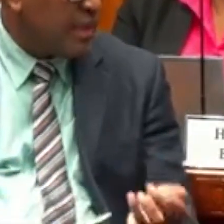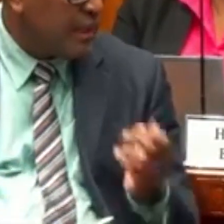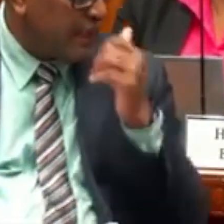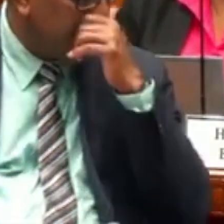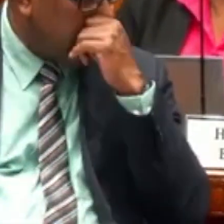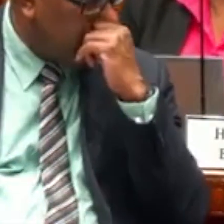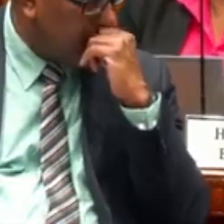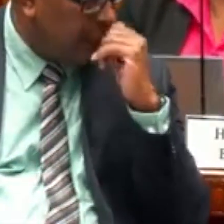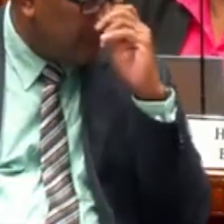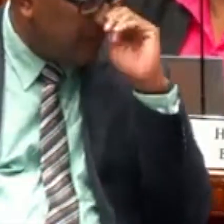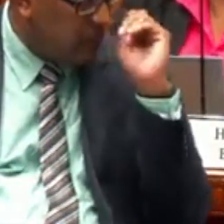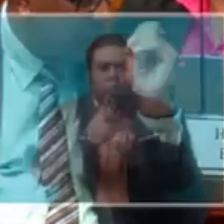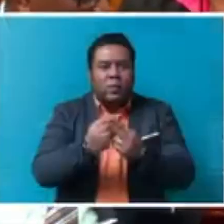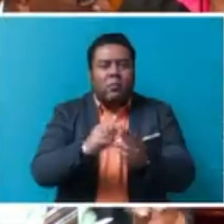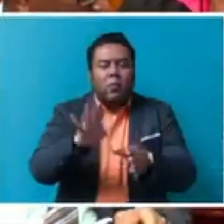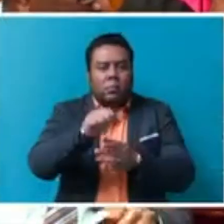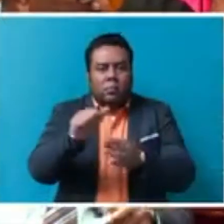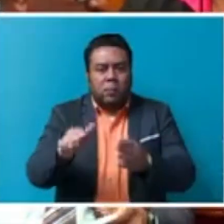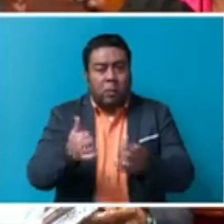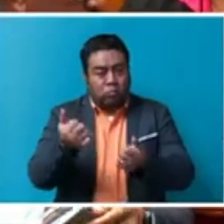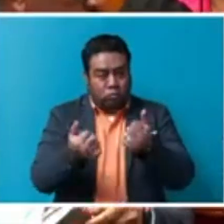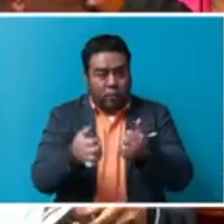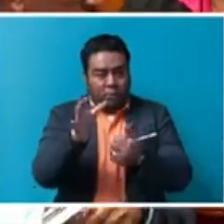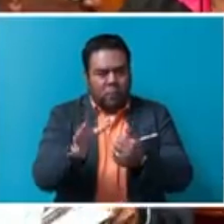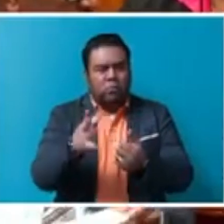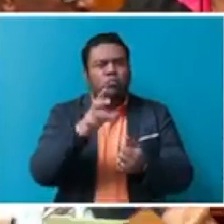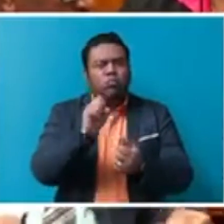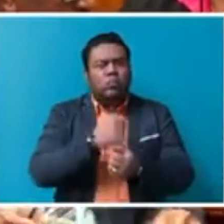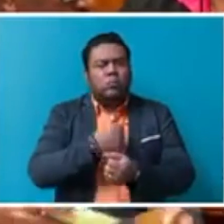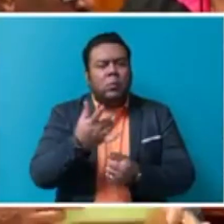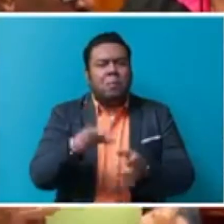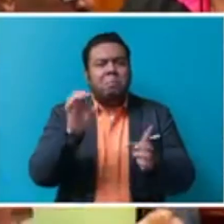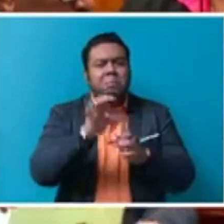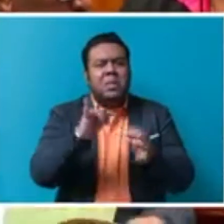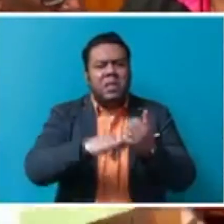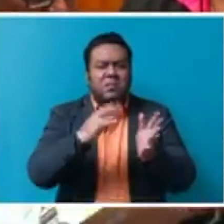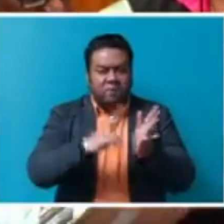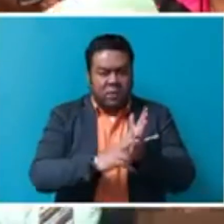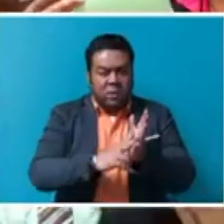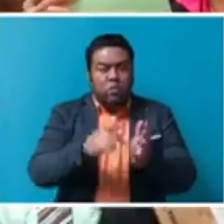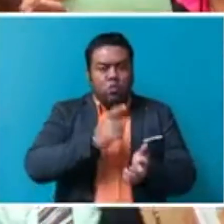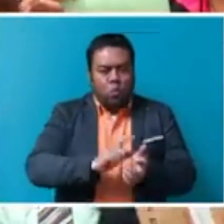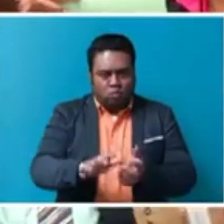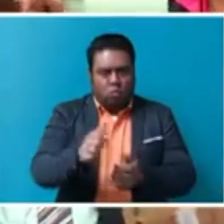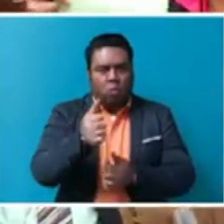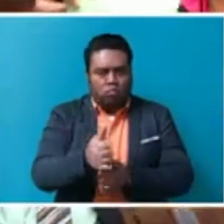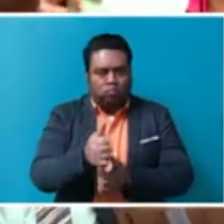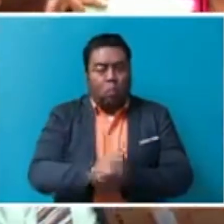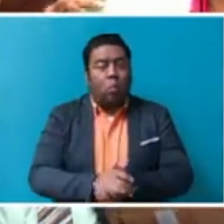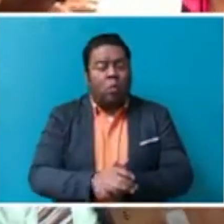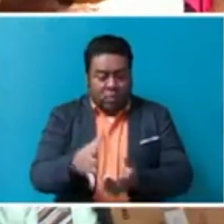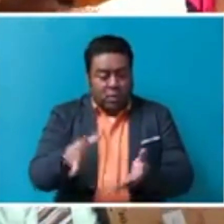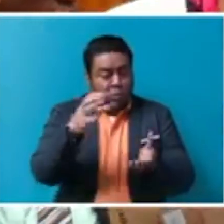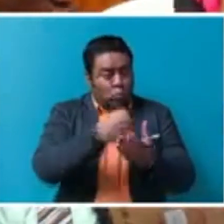operators and drivers to reiterate the expectations of the PSV Code of Conduct. These engagements have proven to